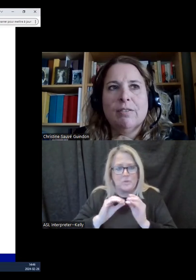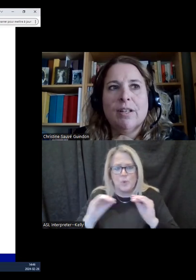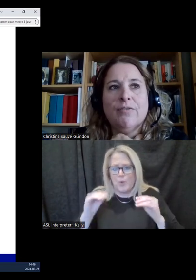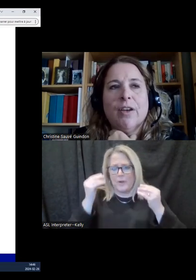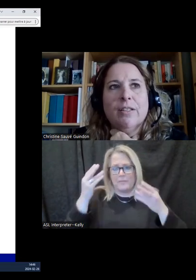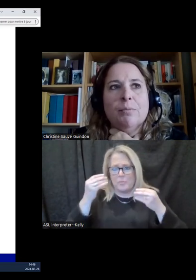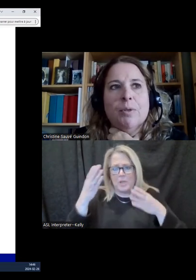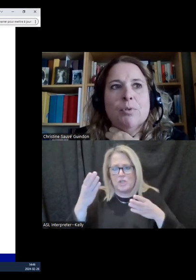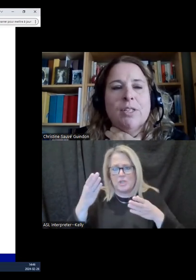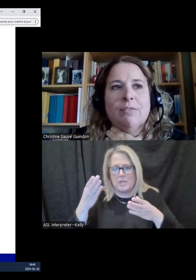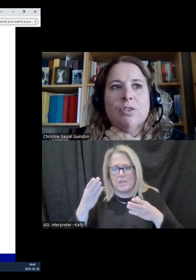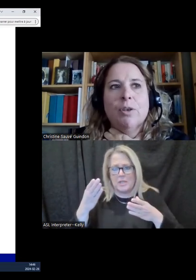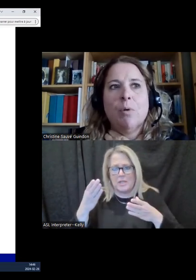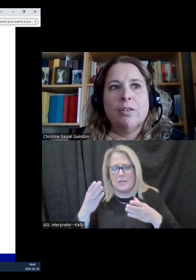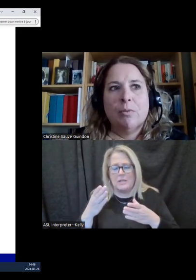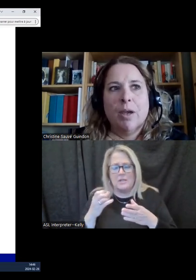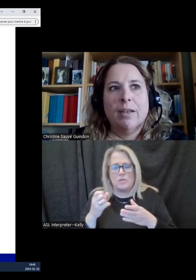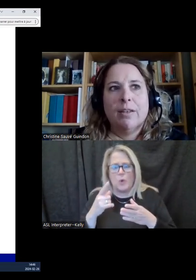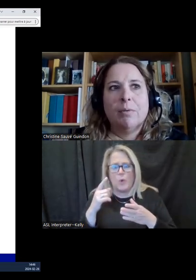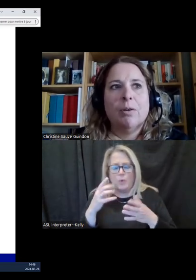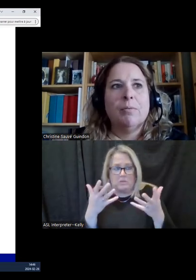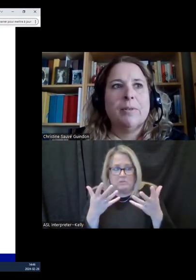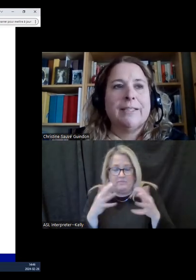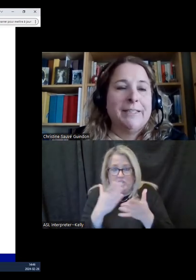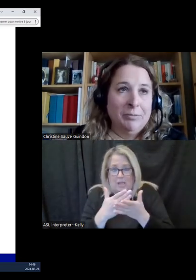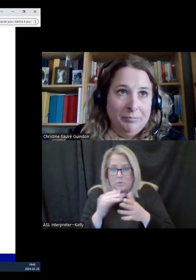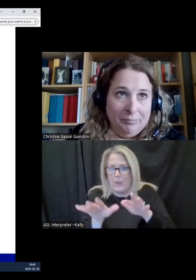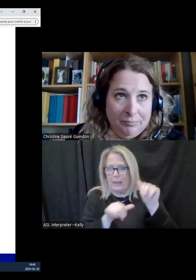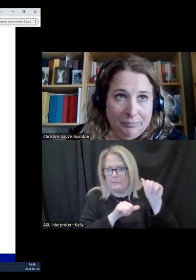information that's fun to be perceived, so he walks away. Here we go.